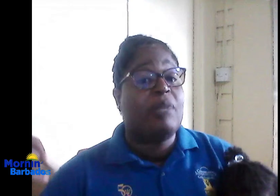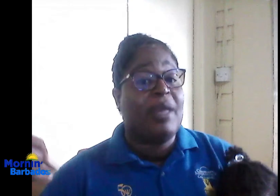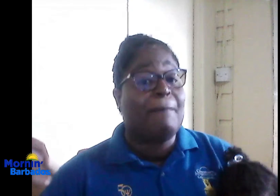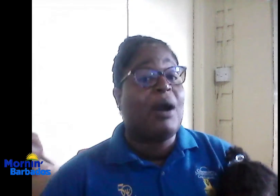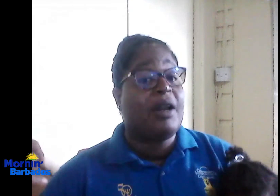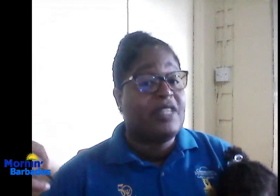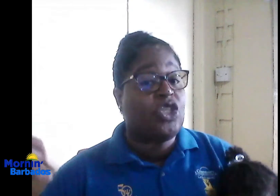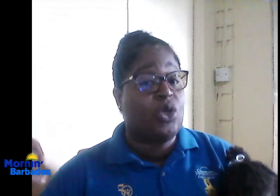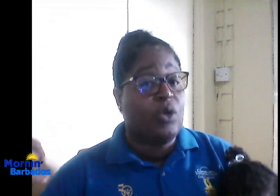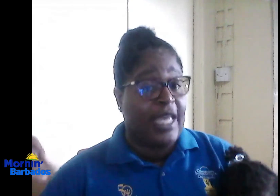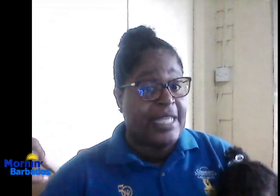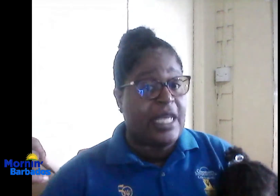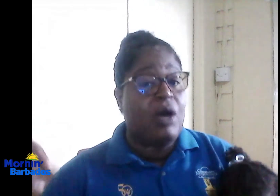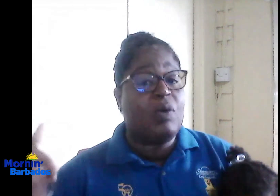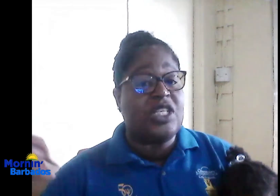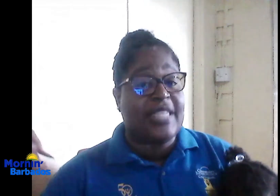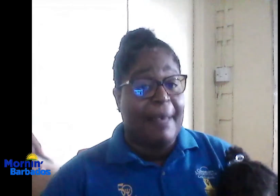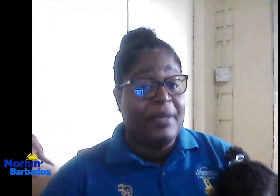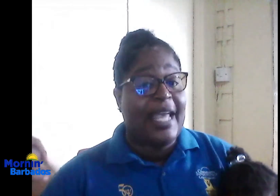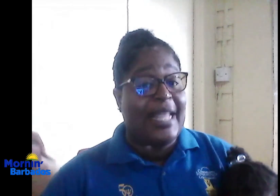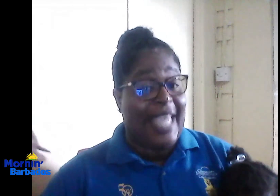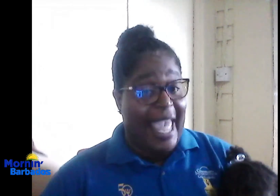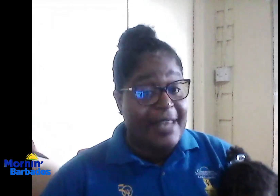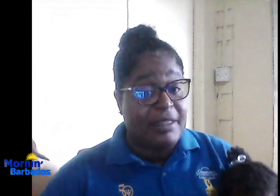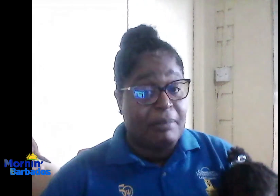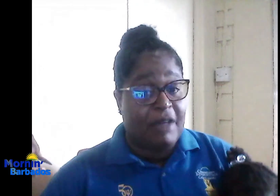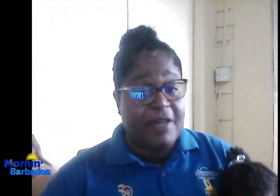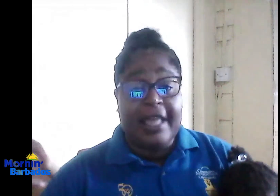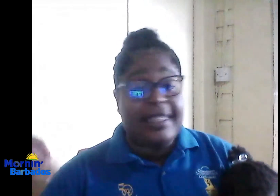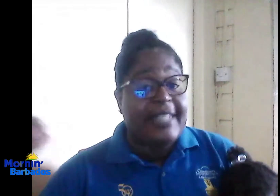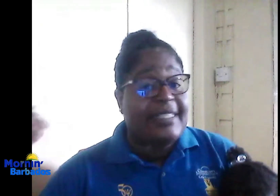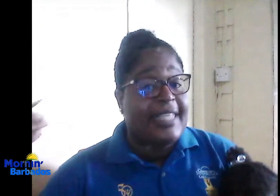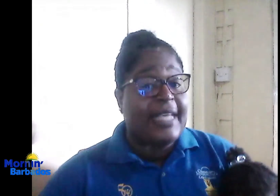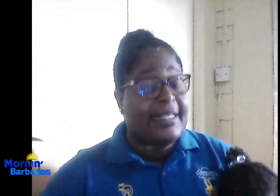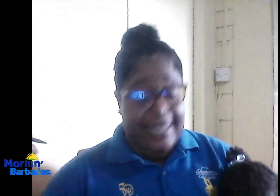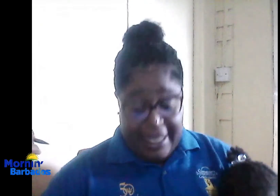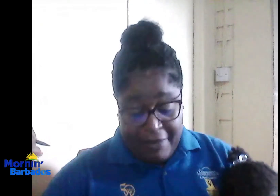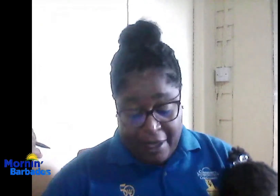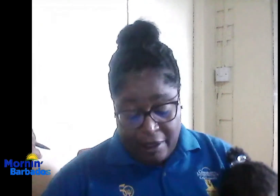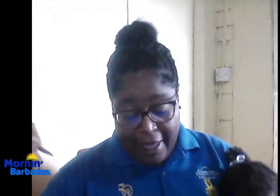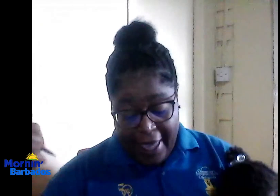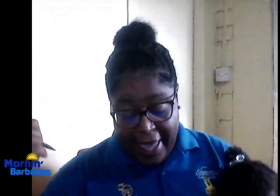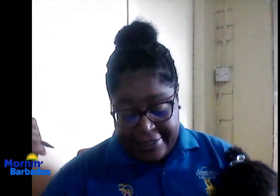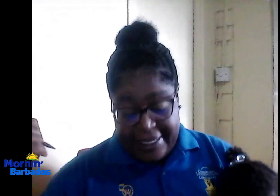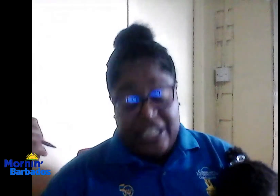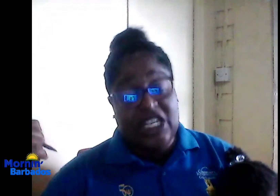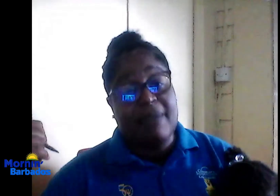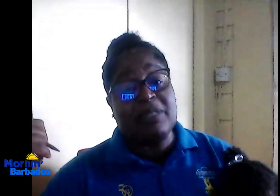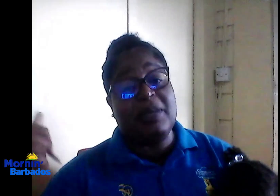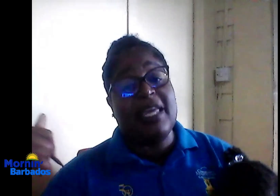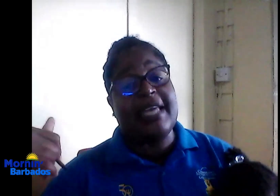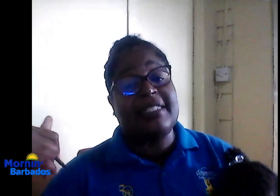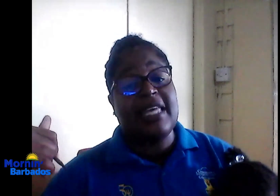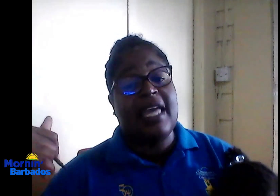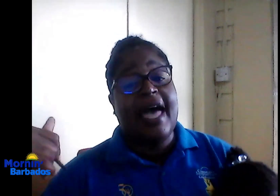James and you want to be a part of this showcase, which is happening at the end of the month, then send us an email at